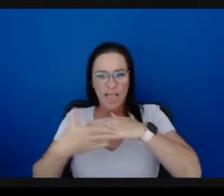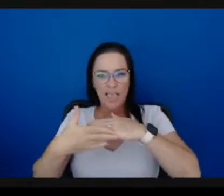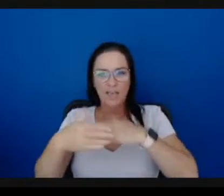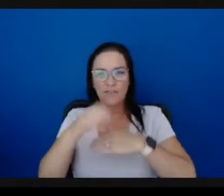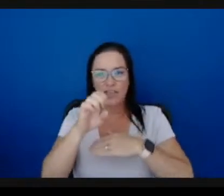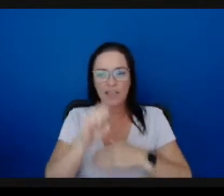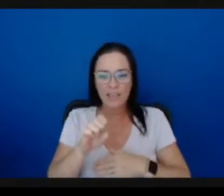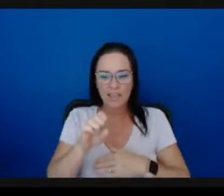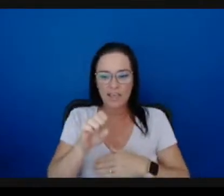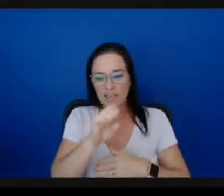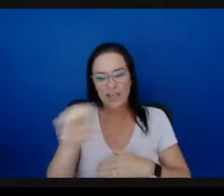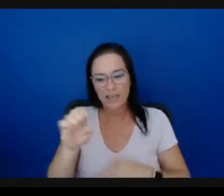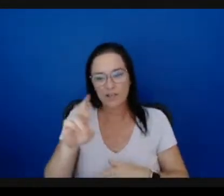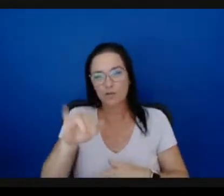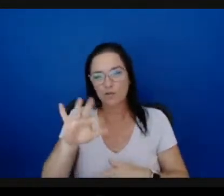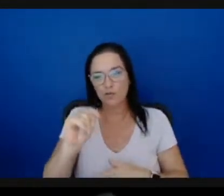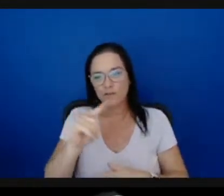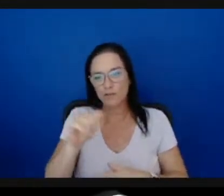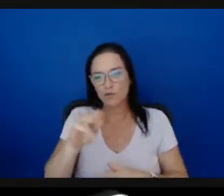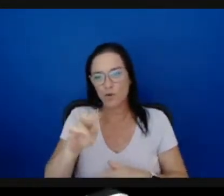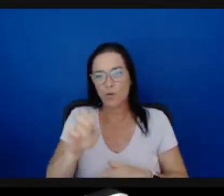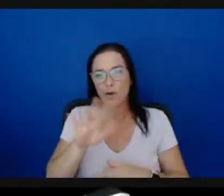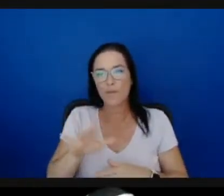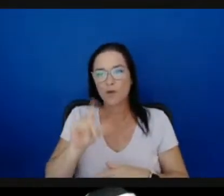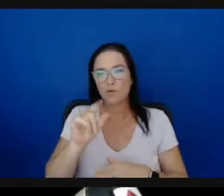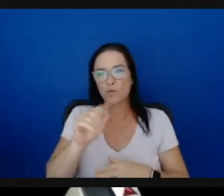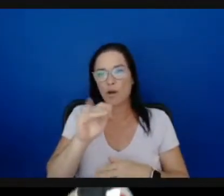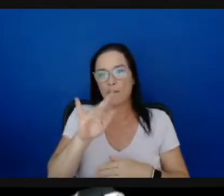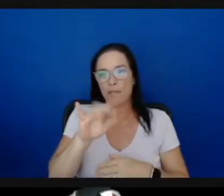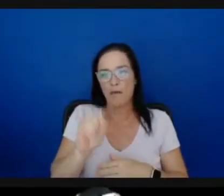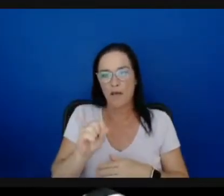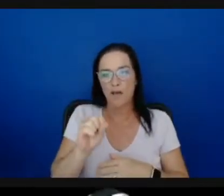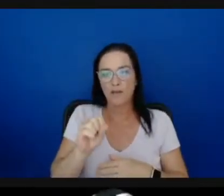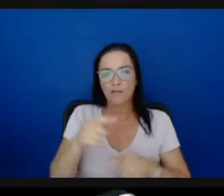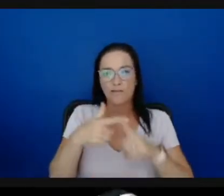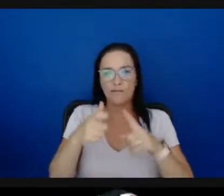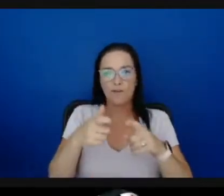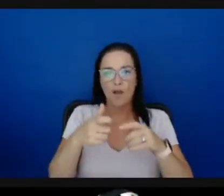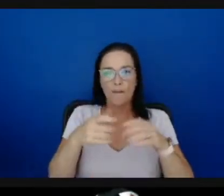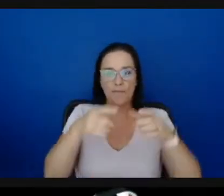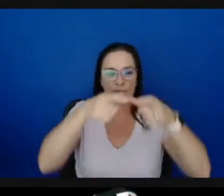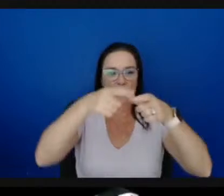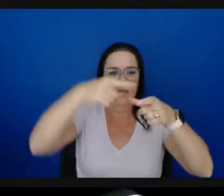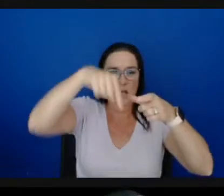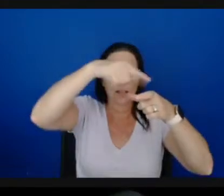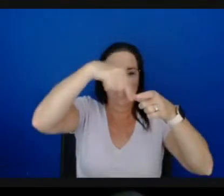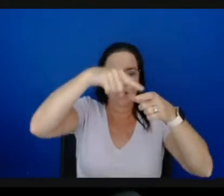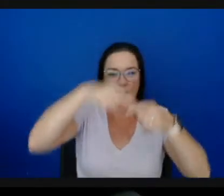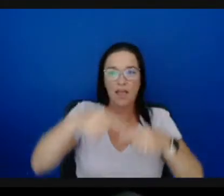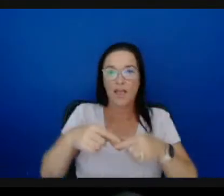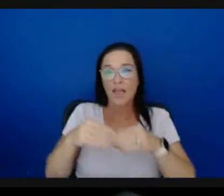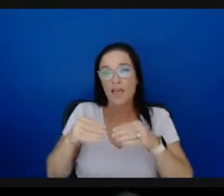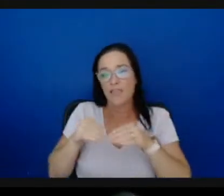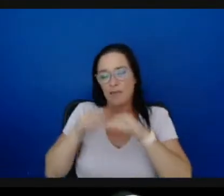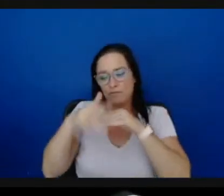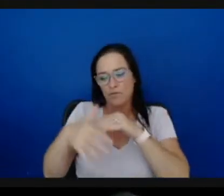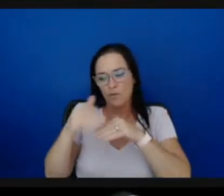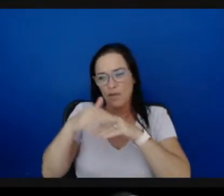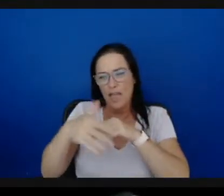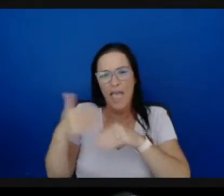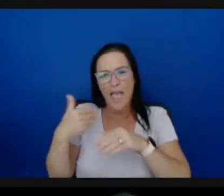of the volcano, about 20 miles east of the summit caldera. The outbreak was preceded by hundreds of